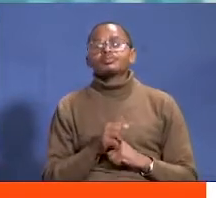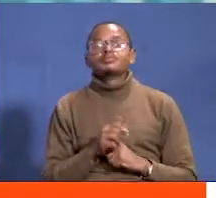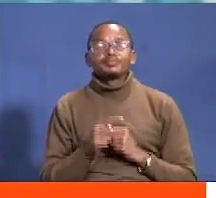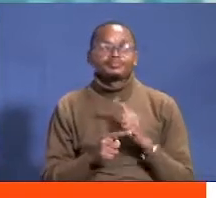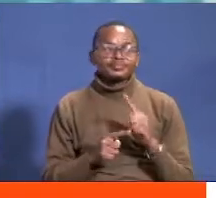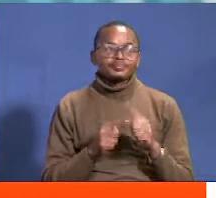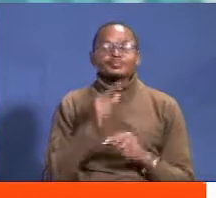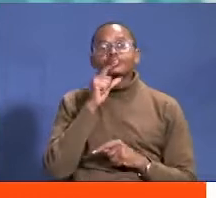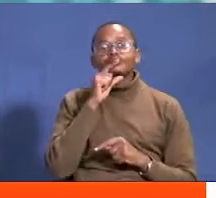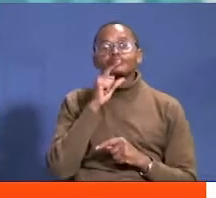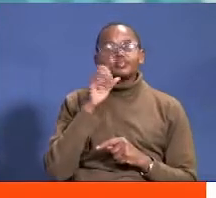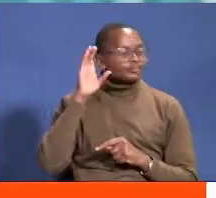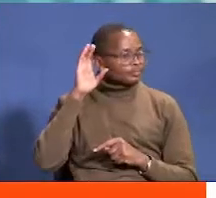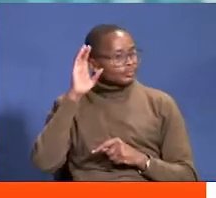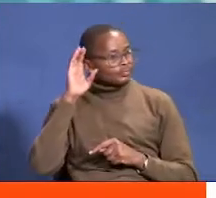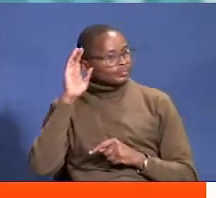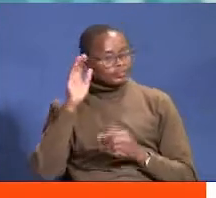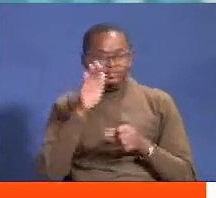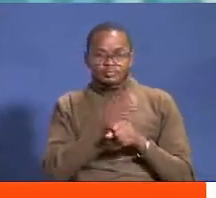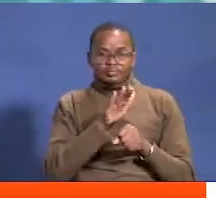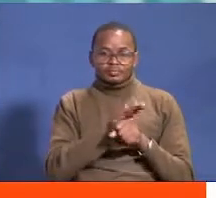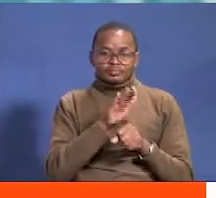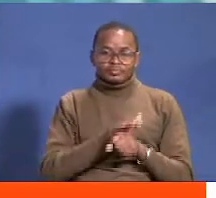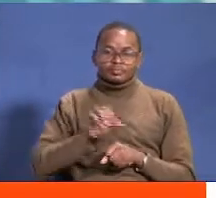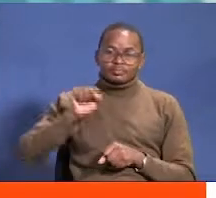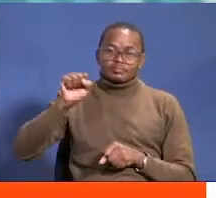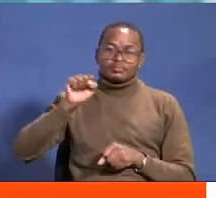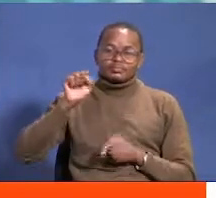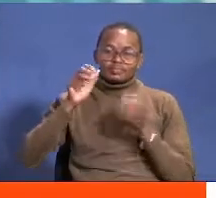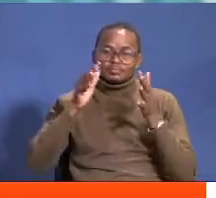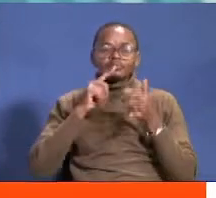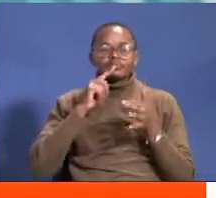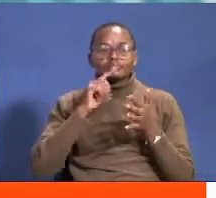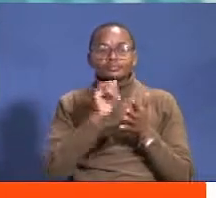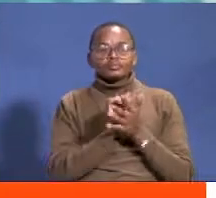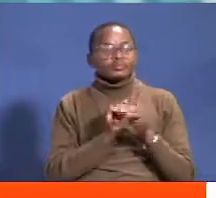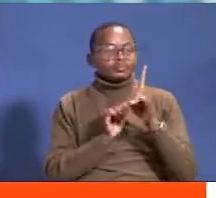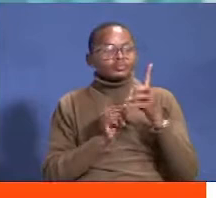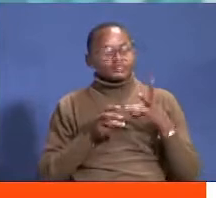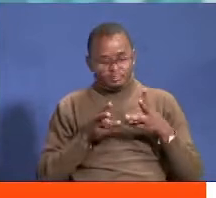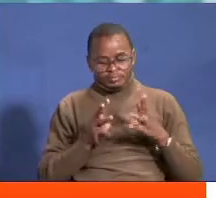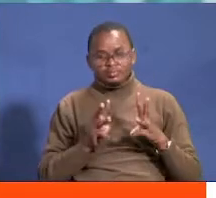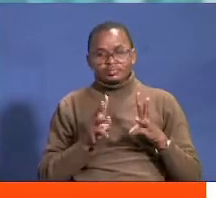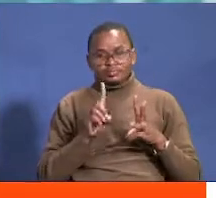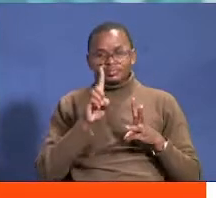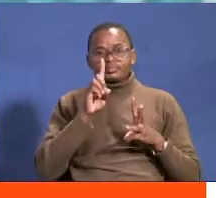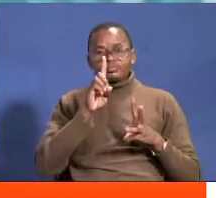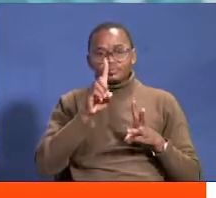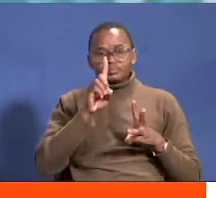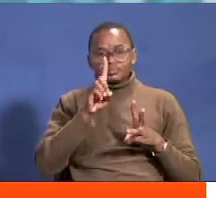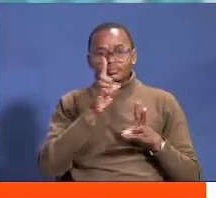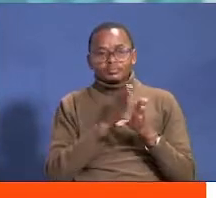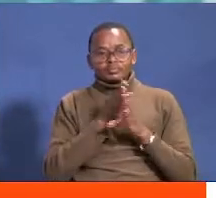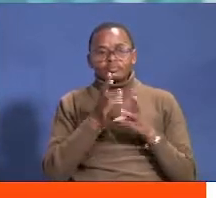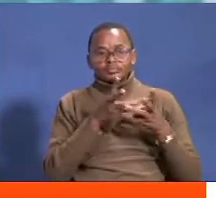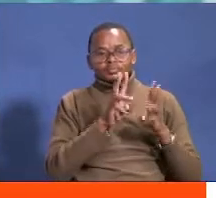are a grandfather, you listen to your grandson more than you listen to a politician, right? True. So that is one way we can use that. Those are the major